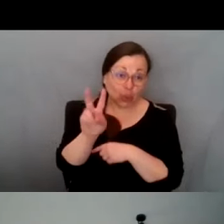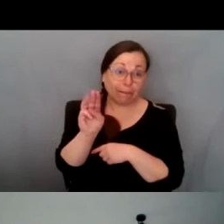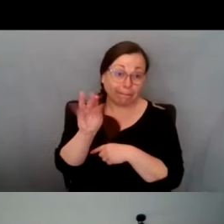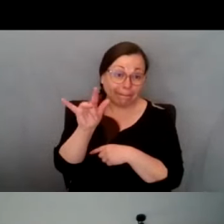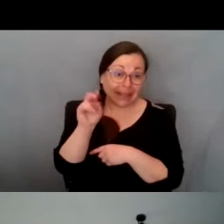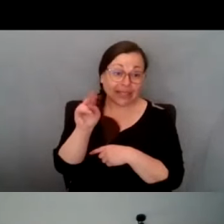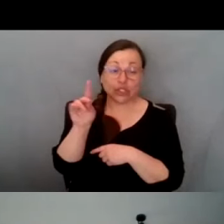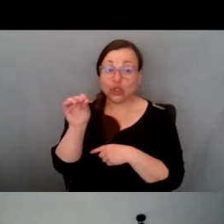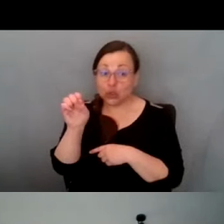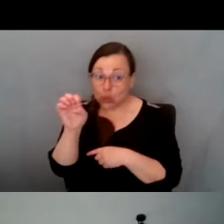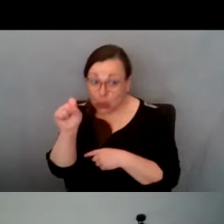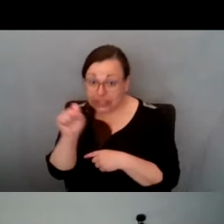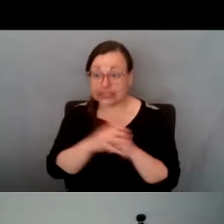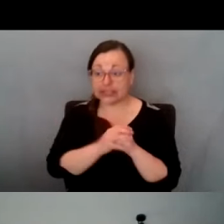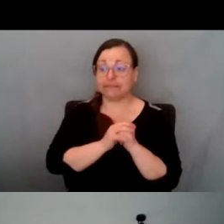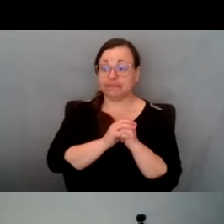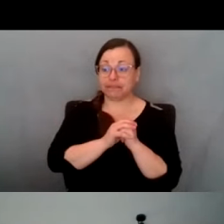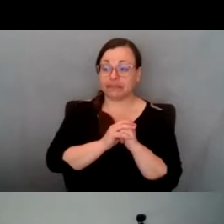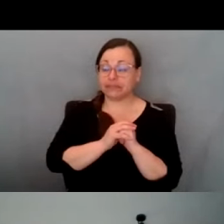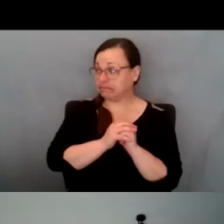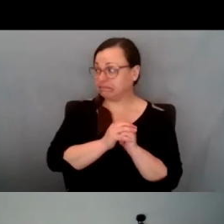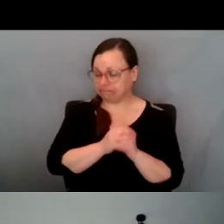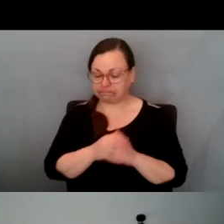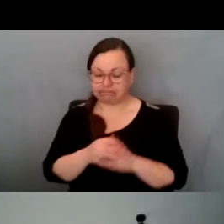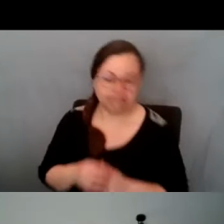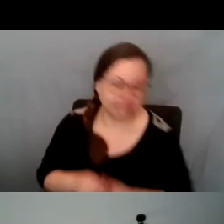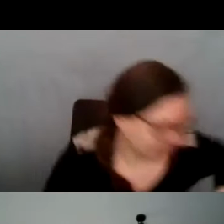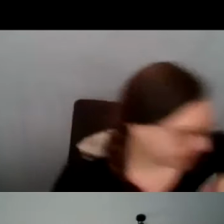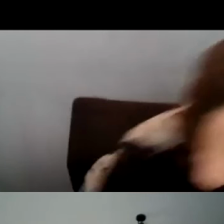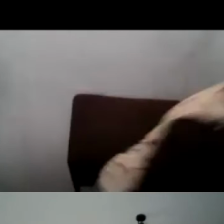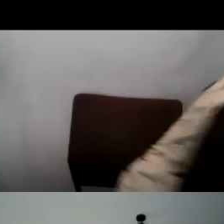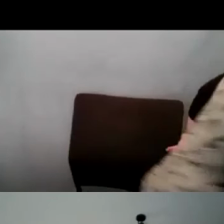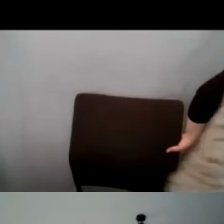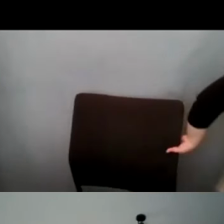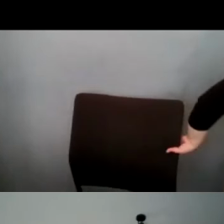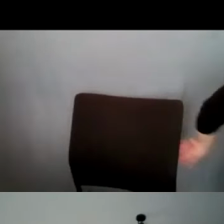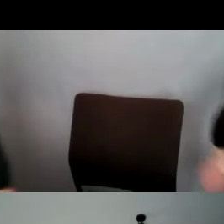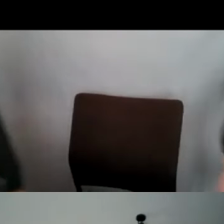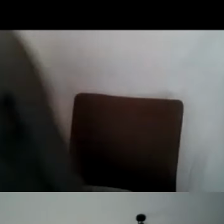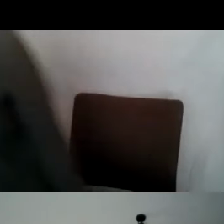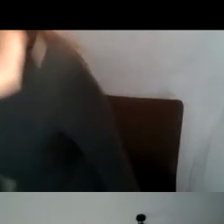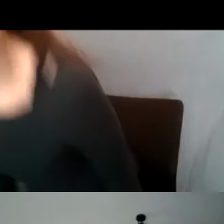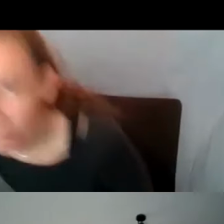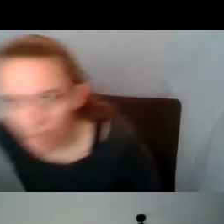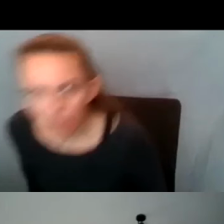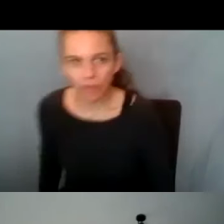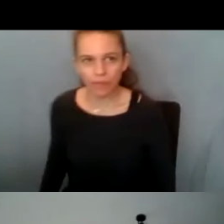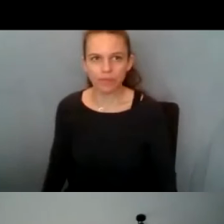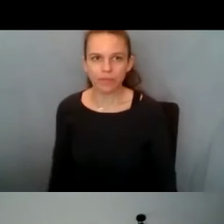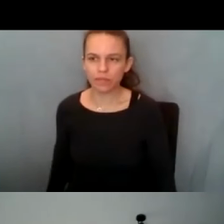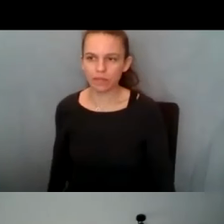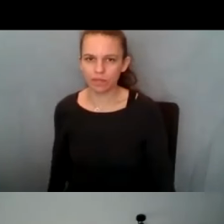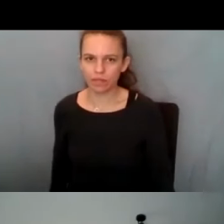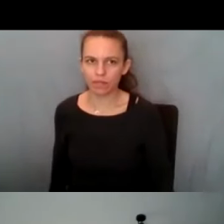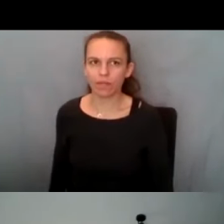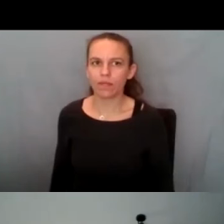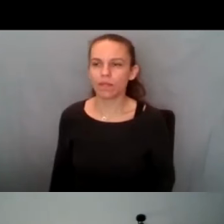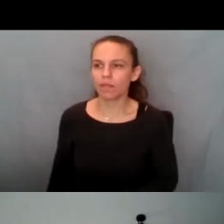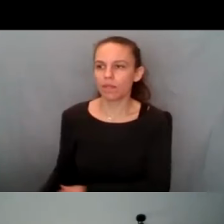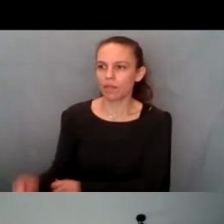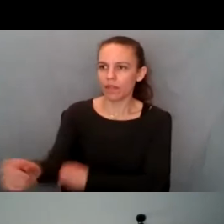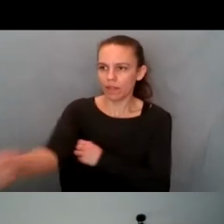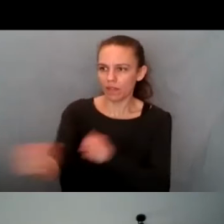below the office of the COVAX facility is what we call our procurement coordinator, which is UNICEF and PAHO as well in this case,